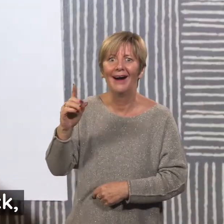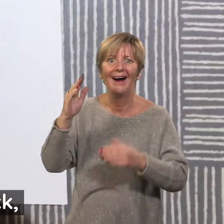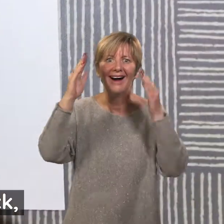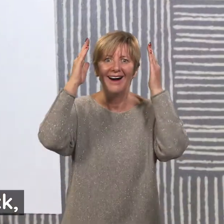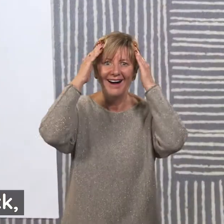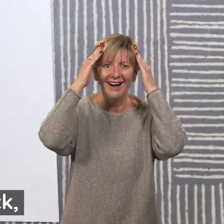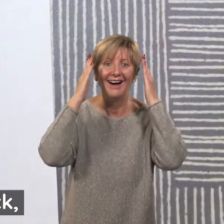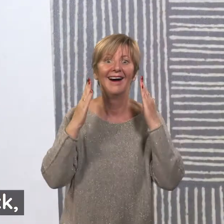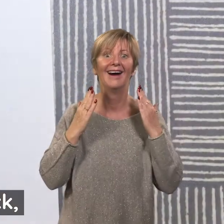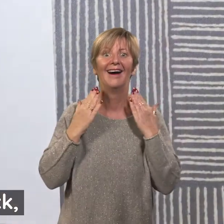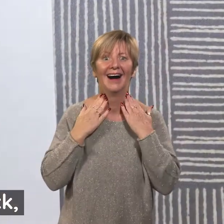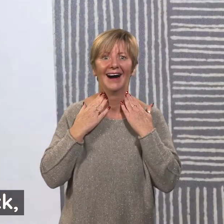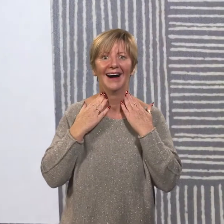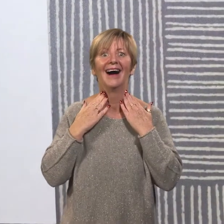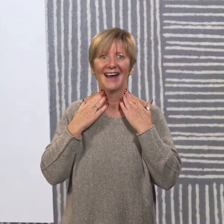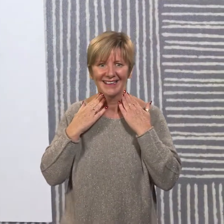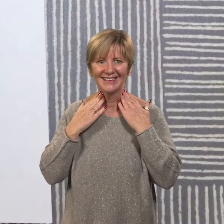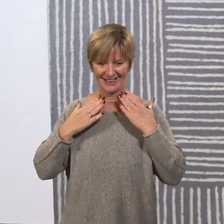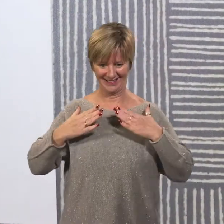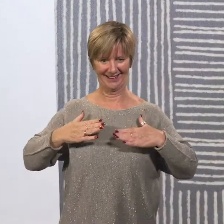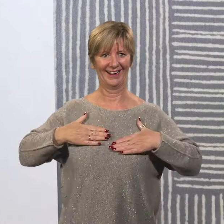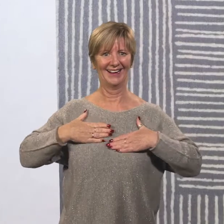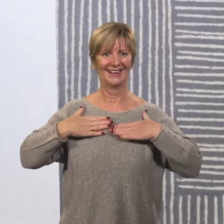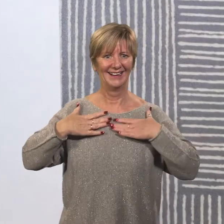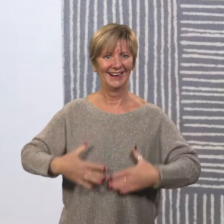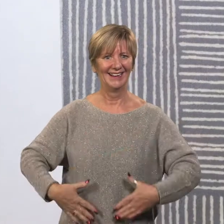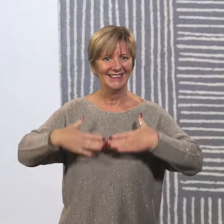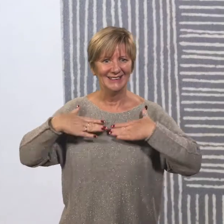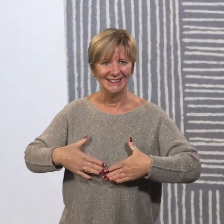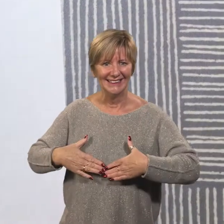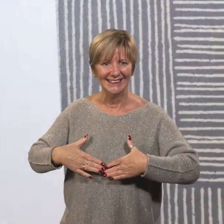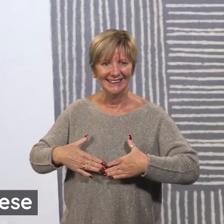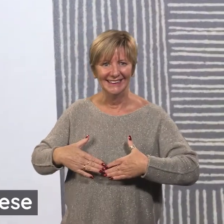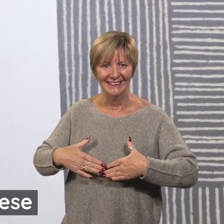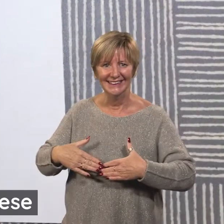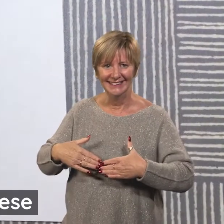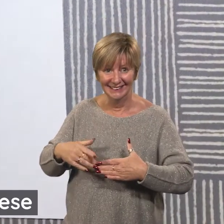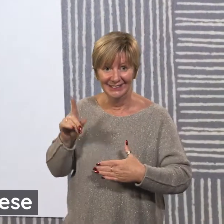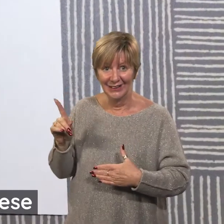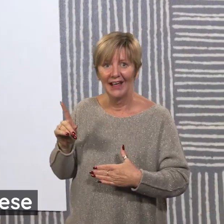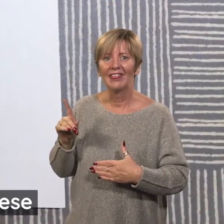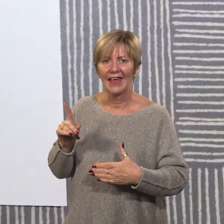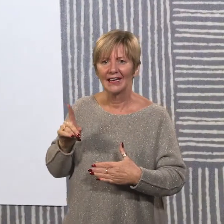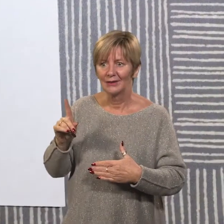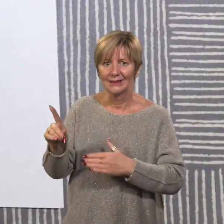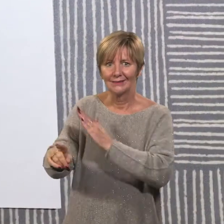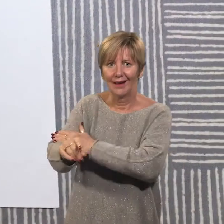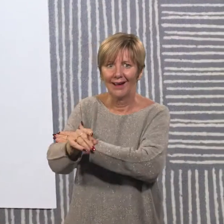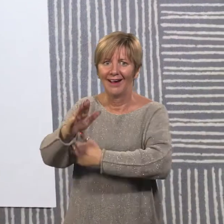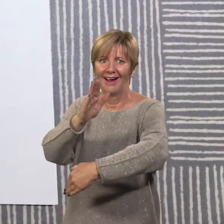elf's head, neck, and his body. And then we're going to draw his arms. So these are sort